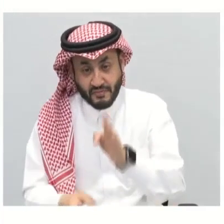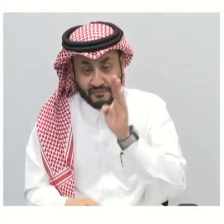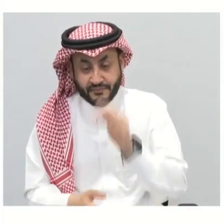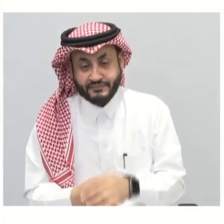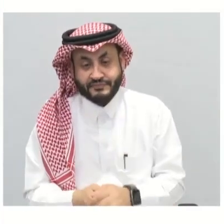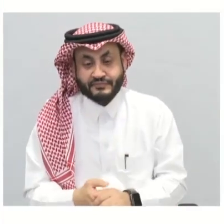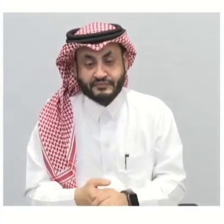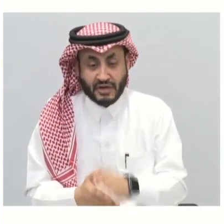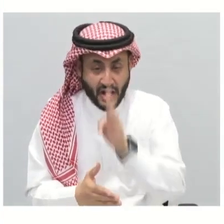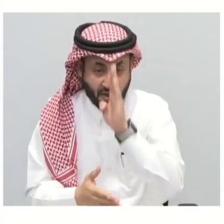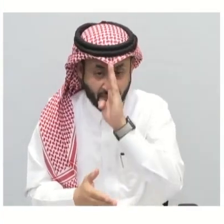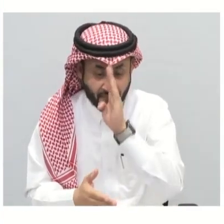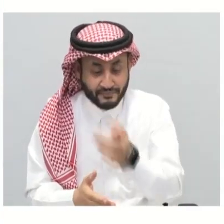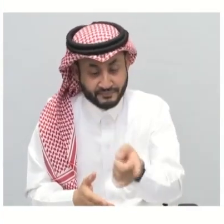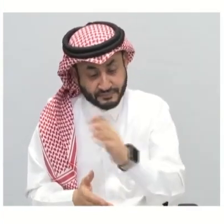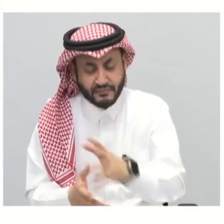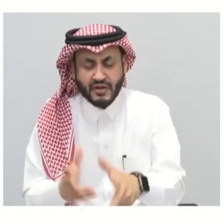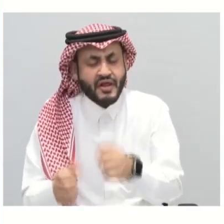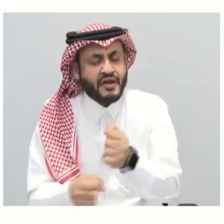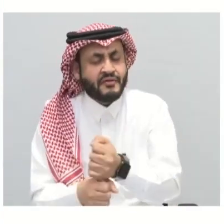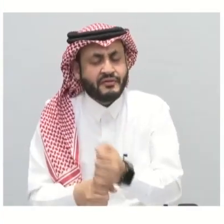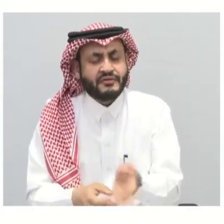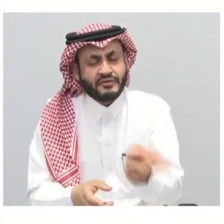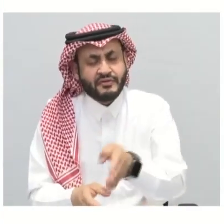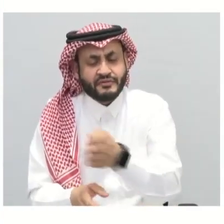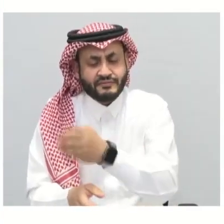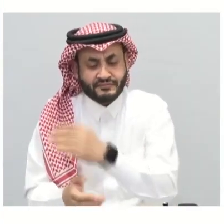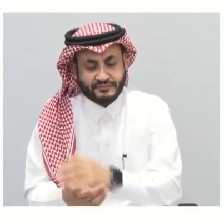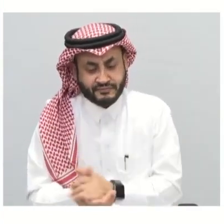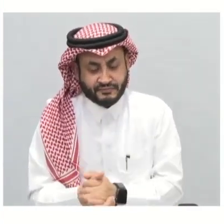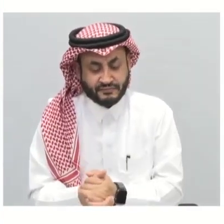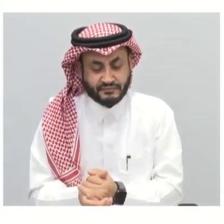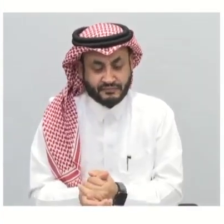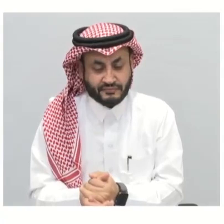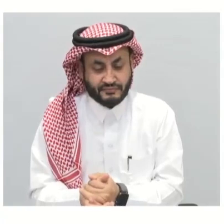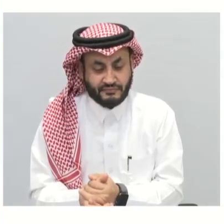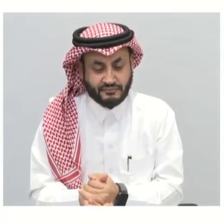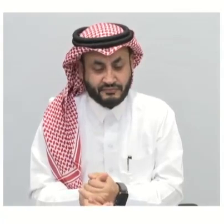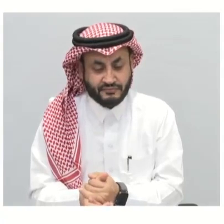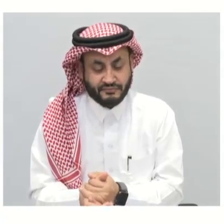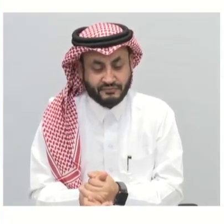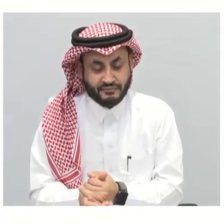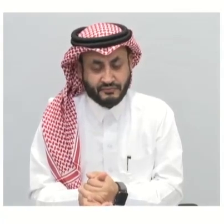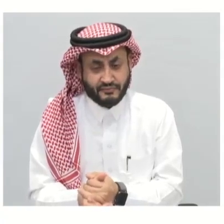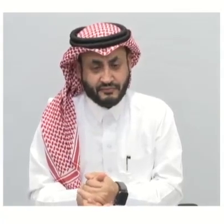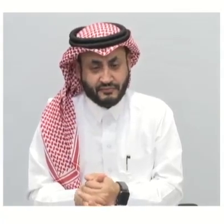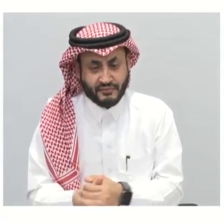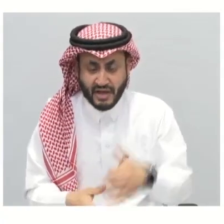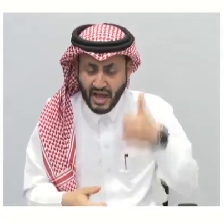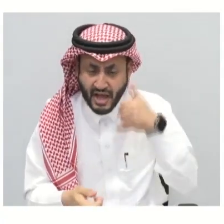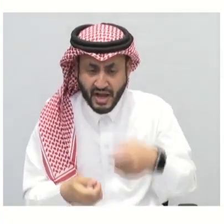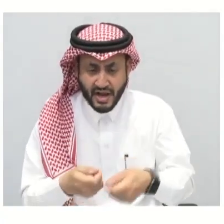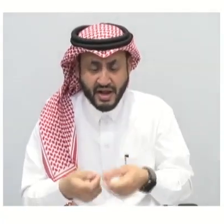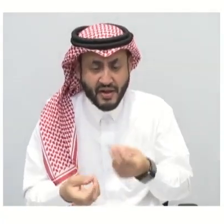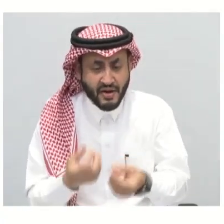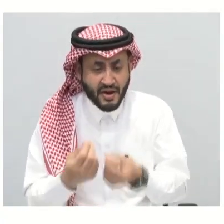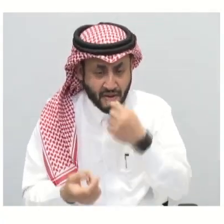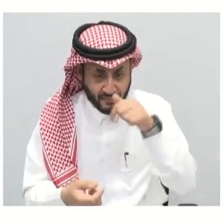first action that we will see, and so on. So, number one, he is booking the restaurant